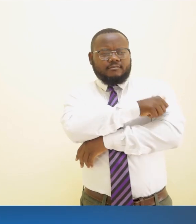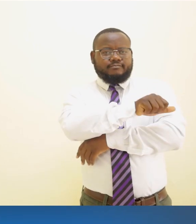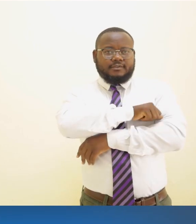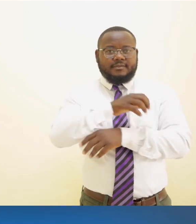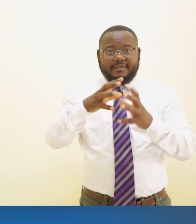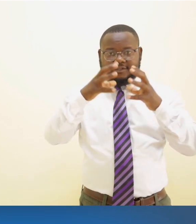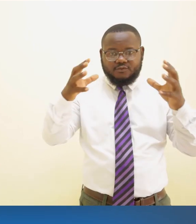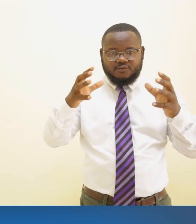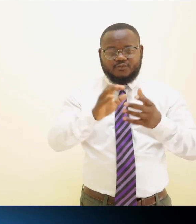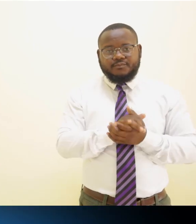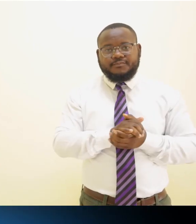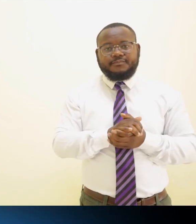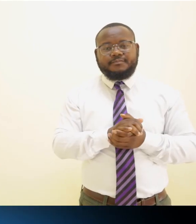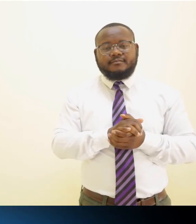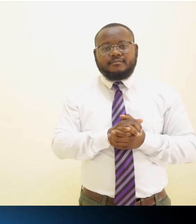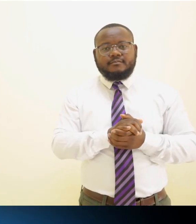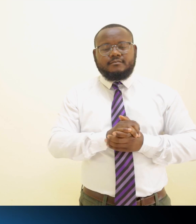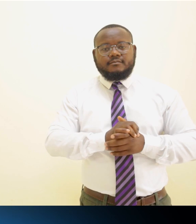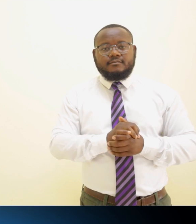hospitals.